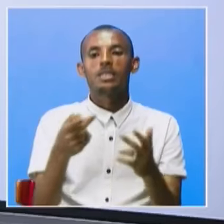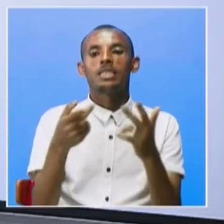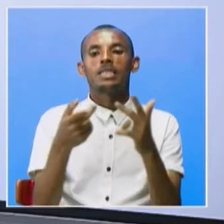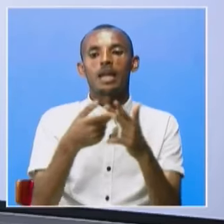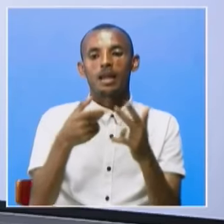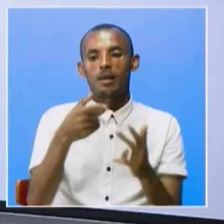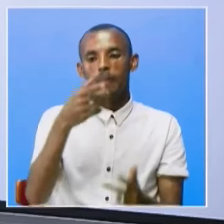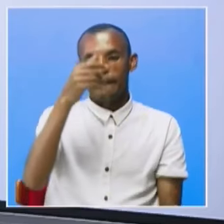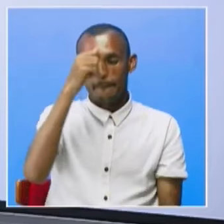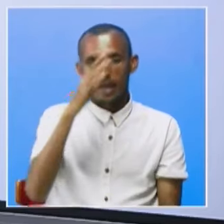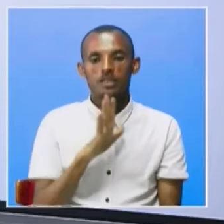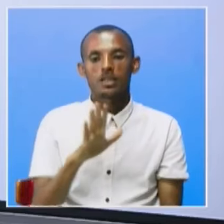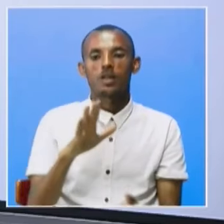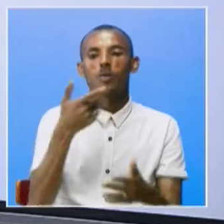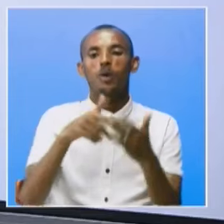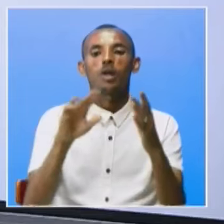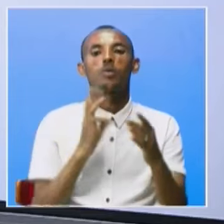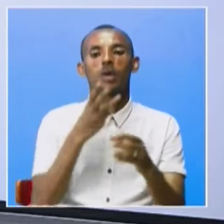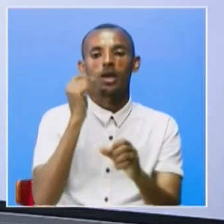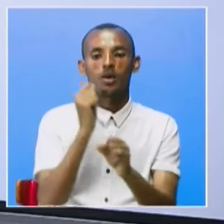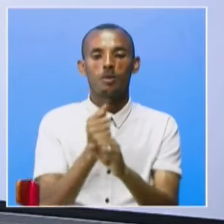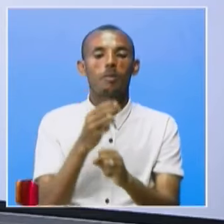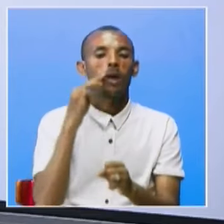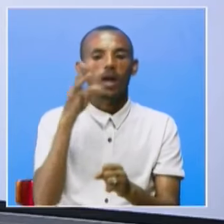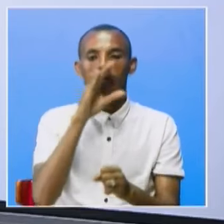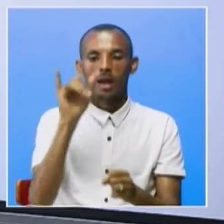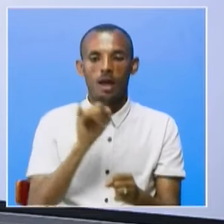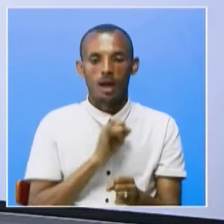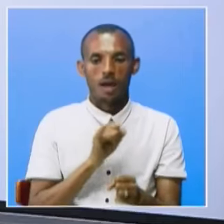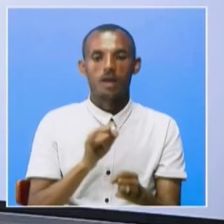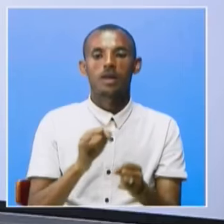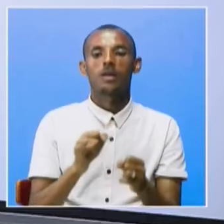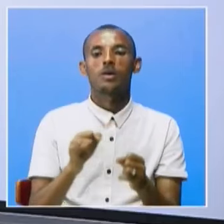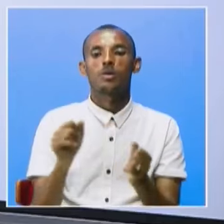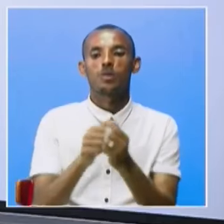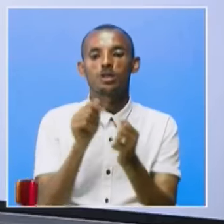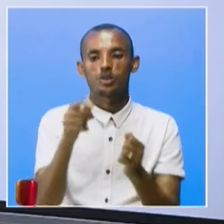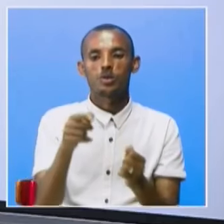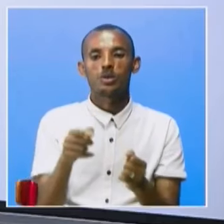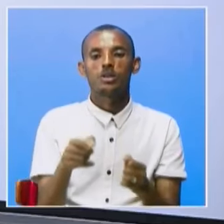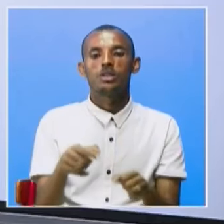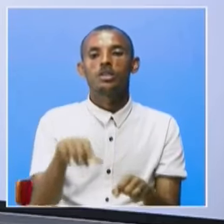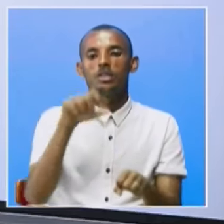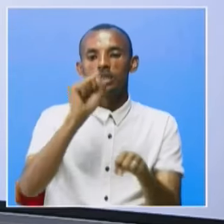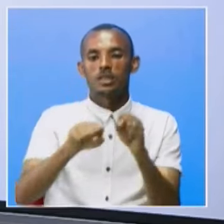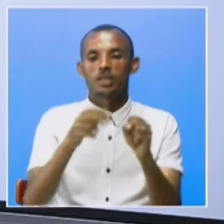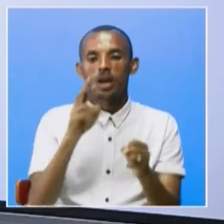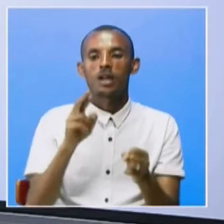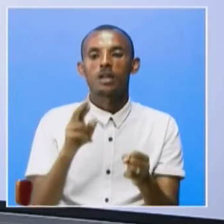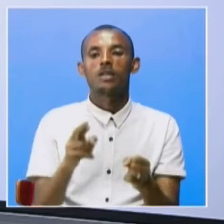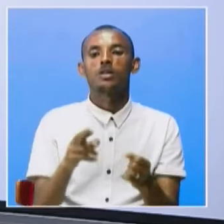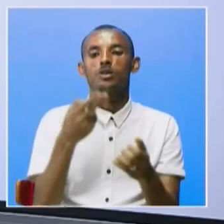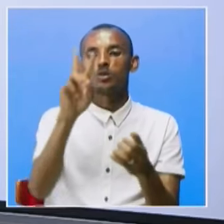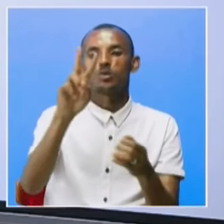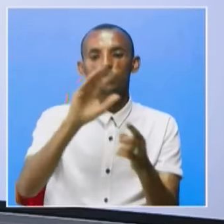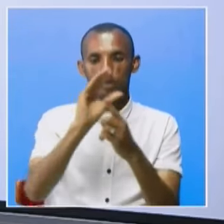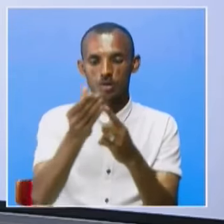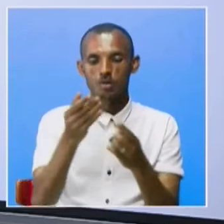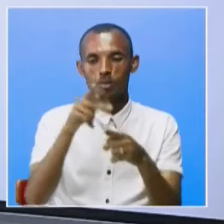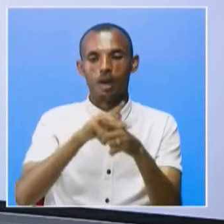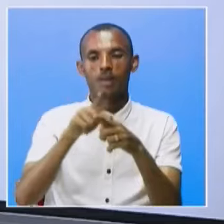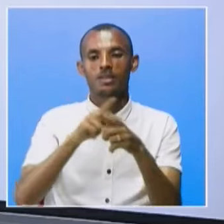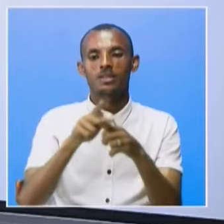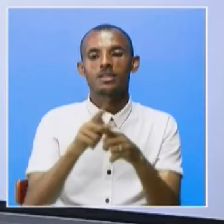like what we have done, Mary and I, with you, okay? So these are 2 situations to